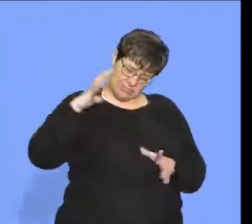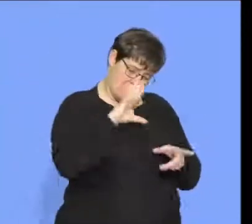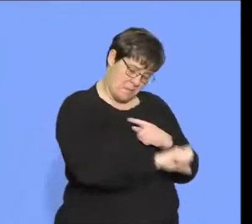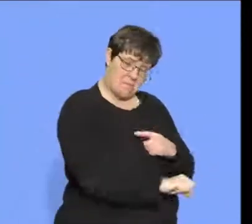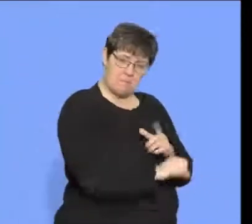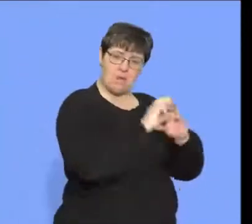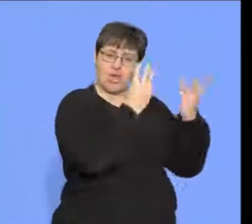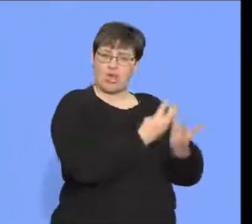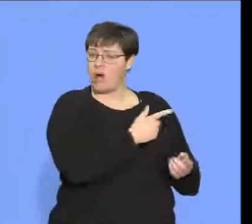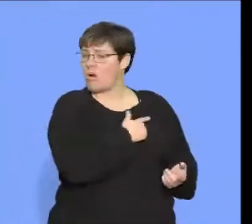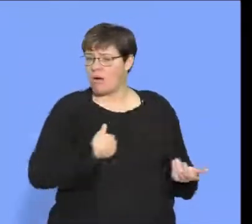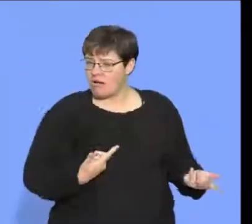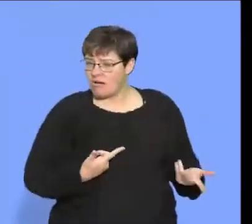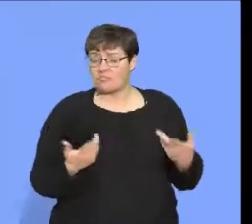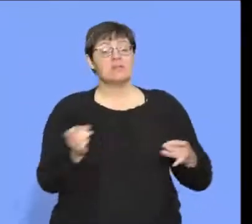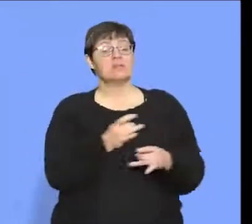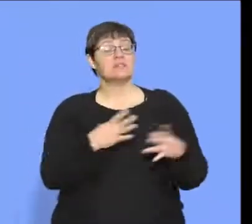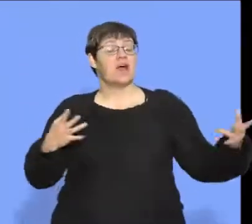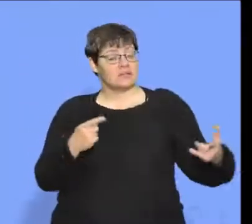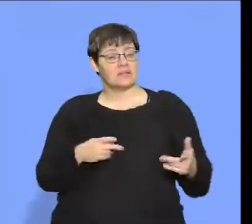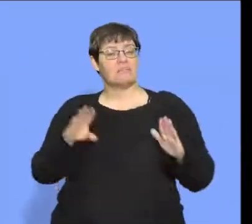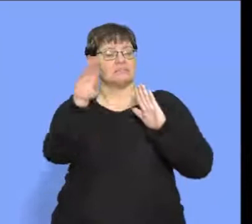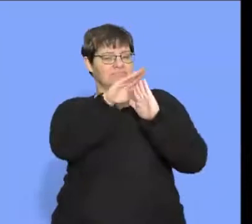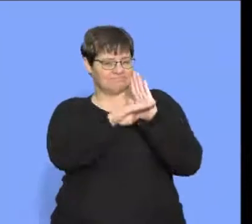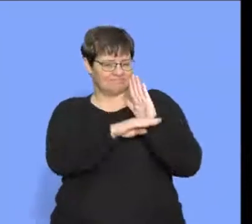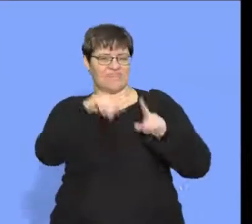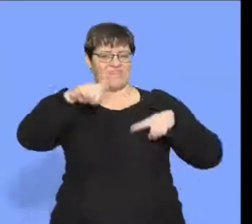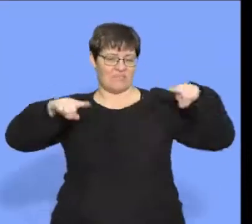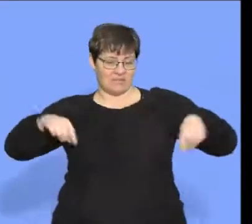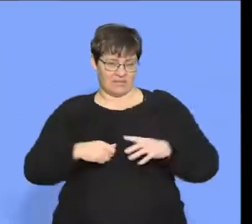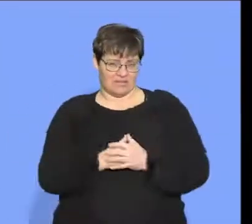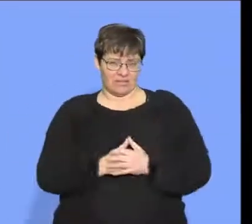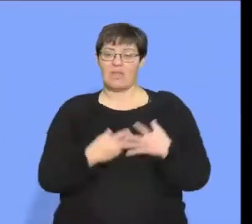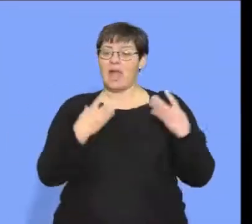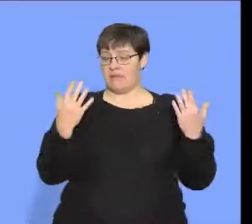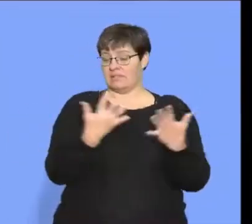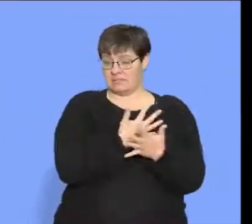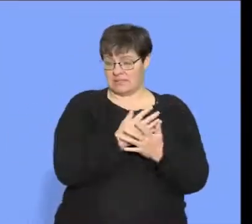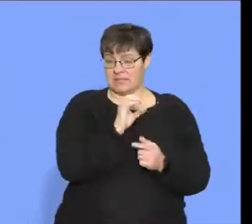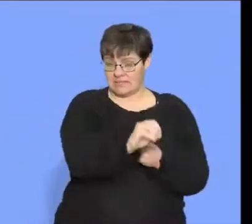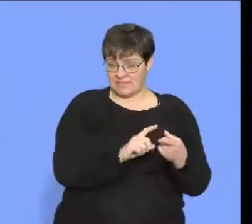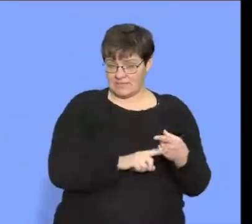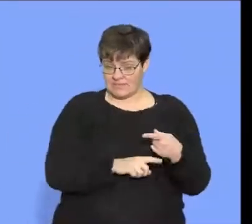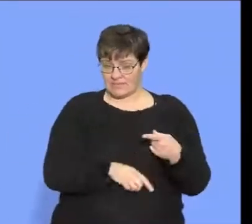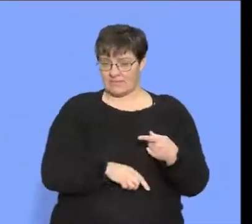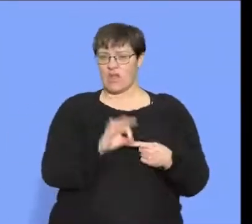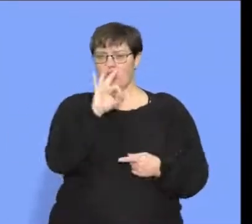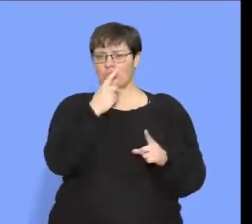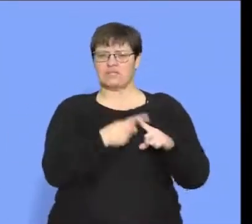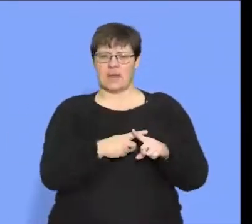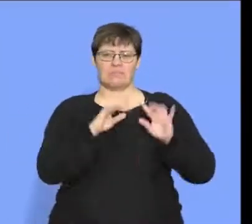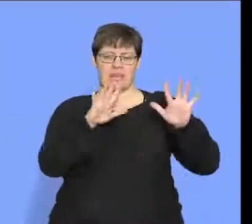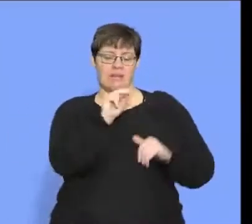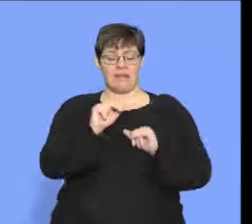light to reach us? So to begin, we need to list all of our variables. We have the speed,